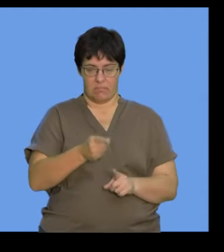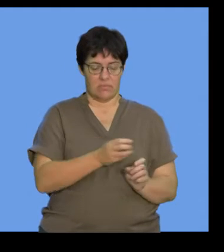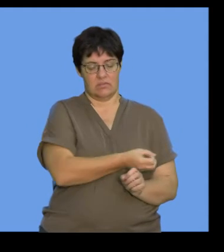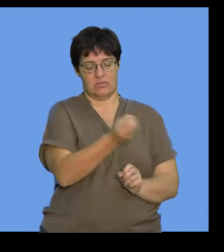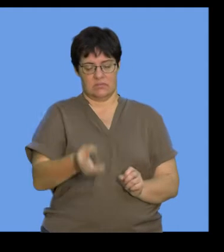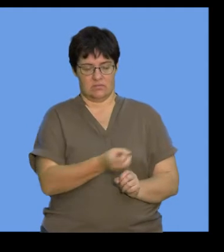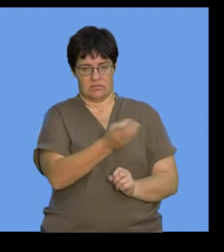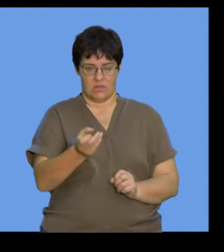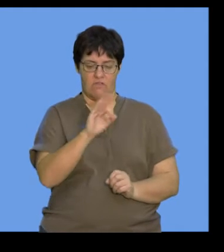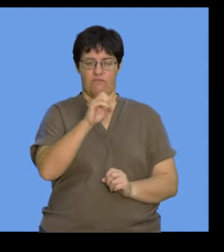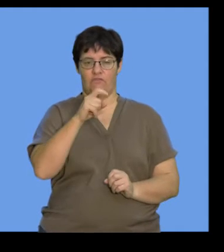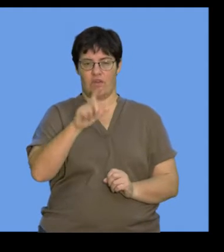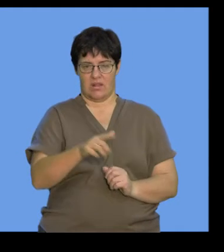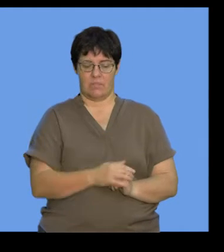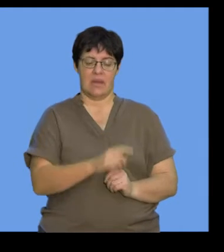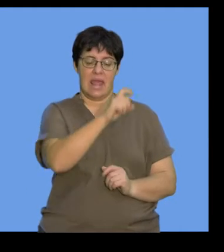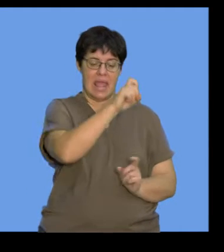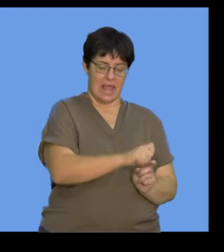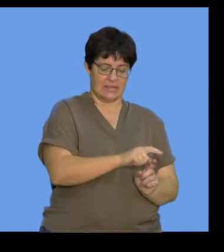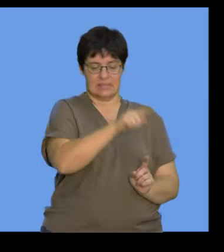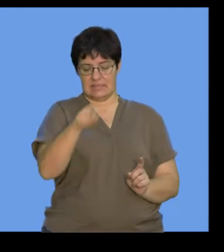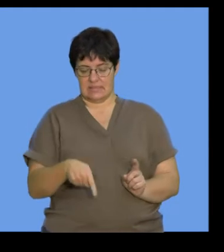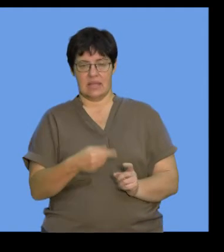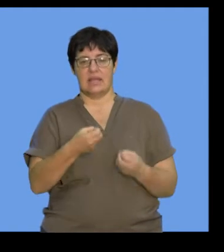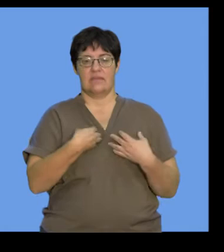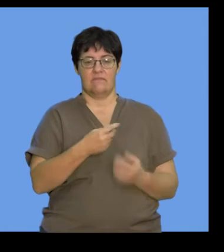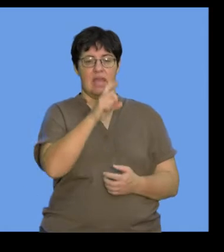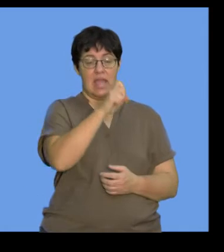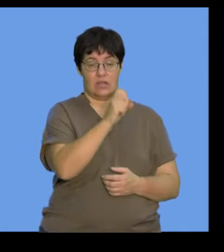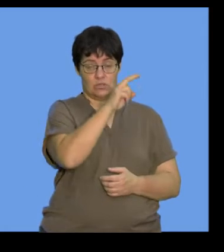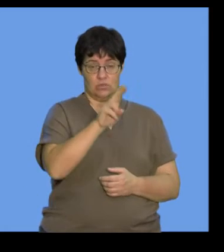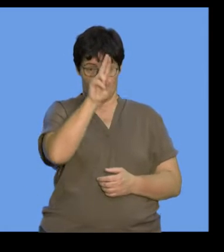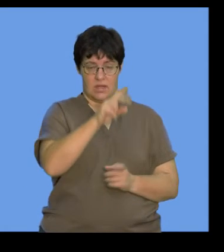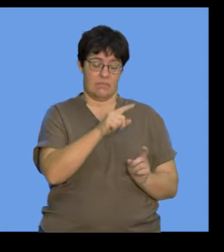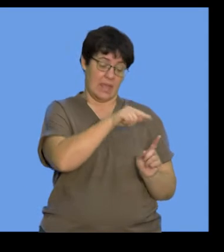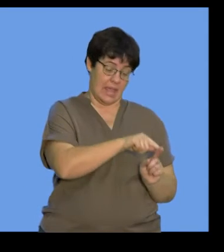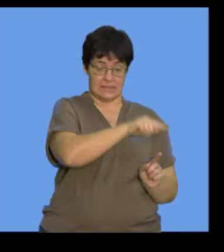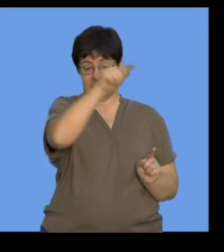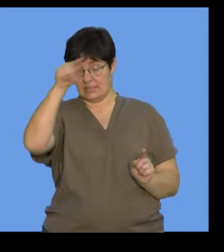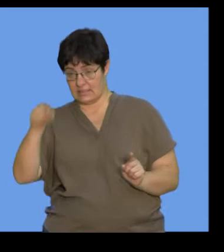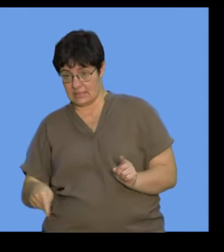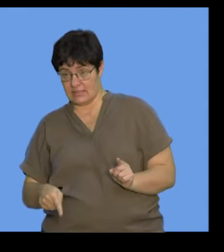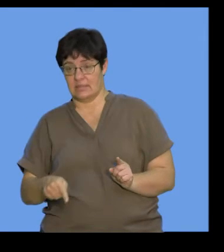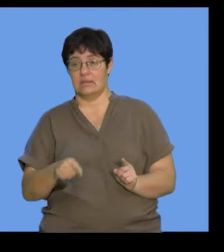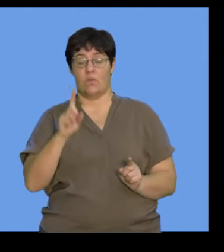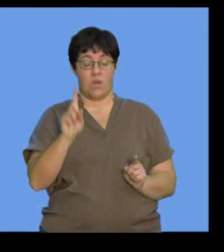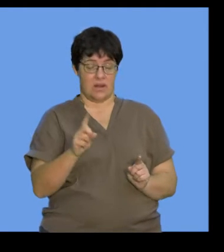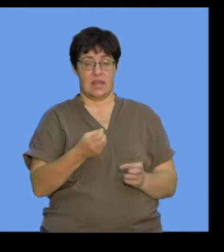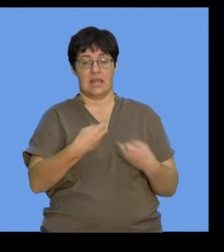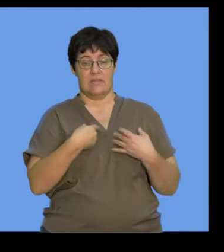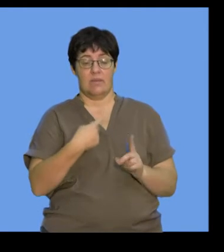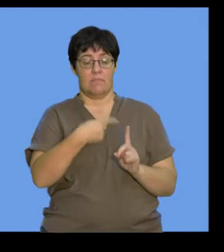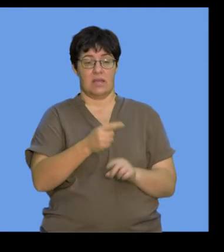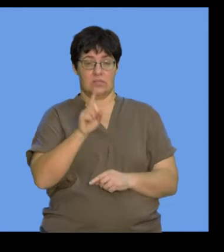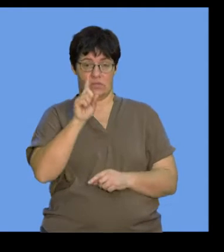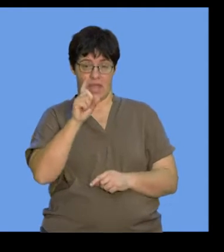then from there, you then use your FOIL method. The x and the x will give me x squared. The x and the